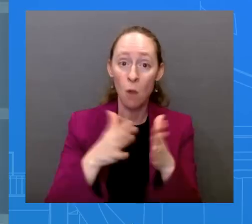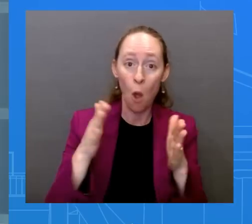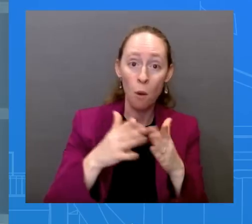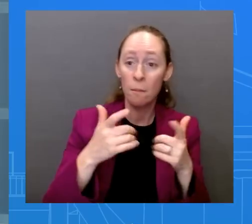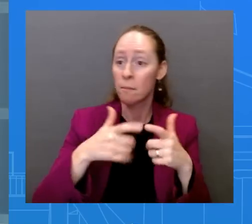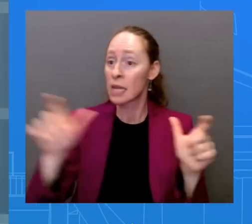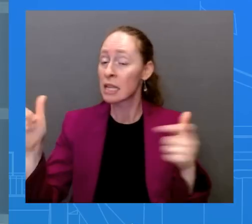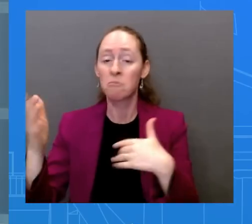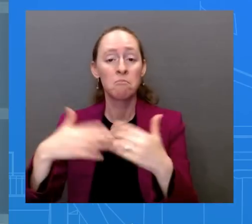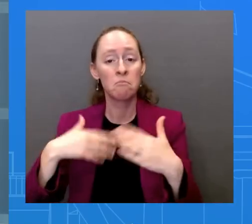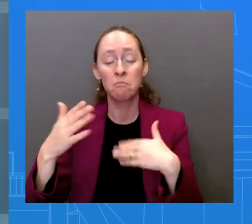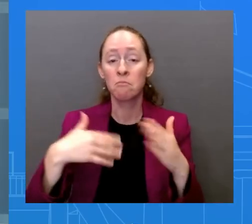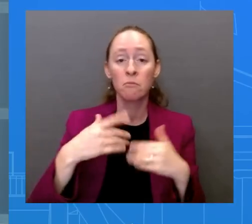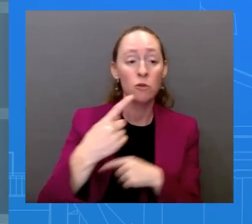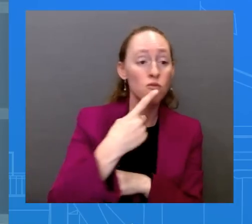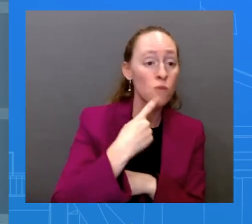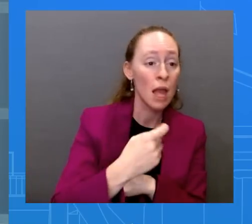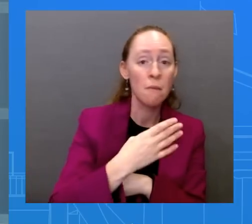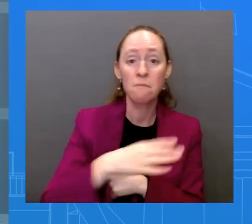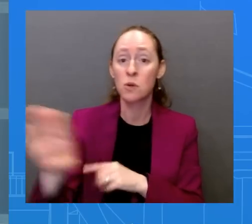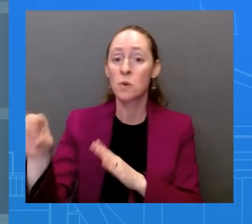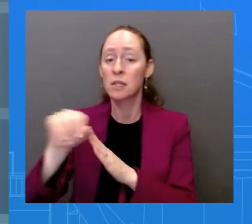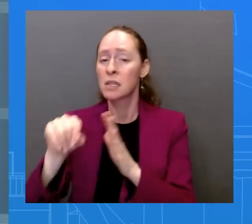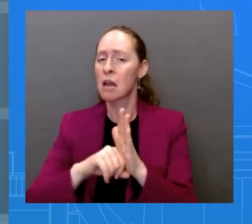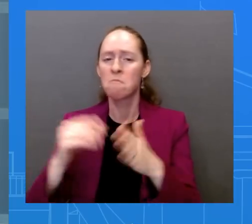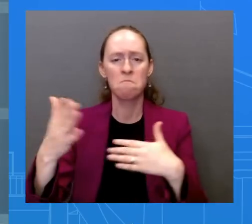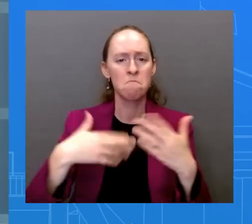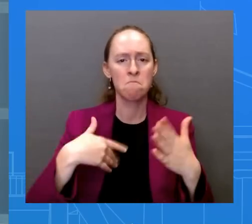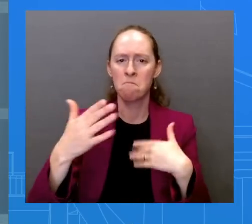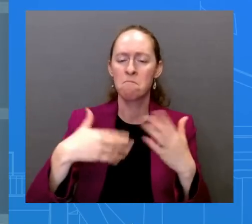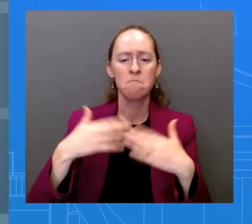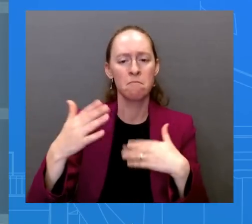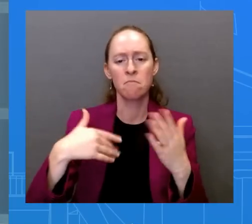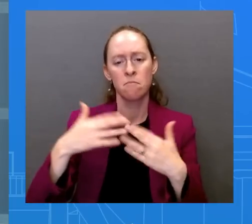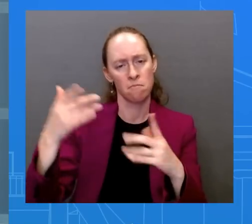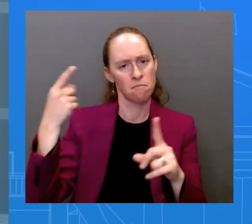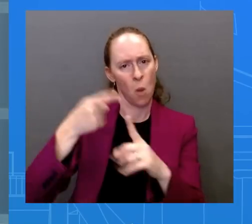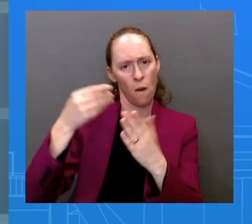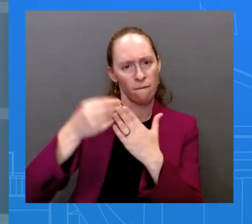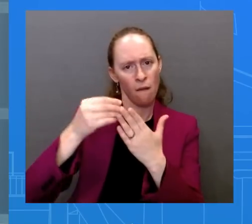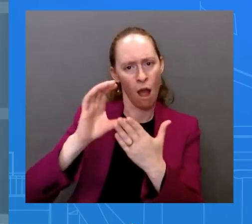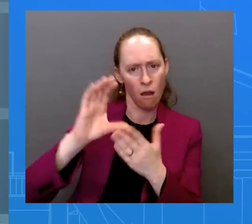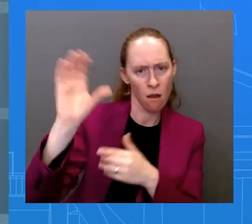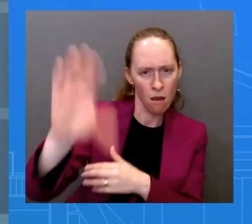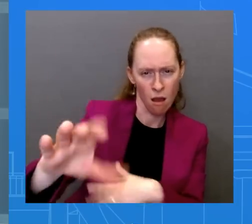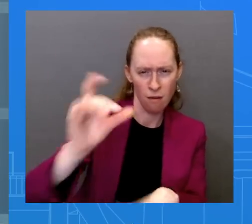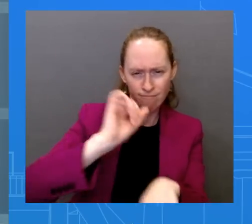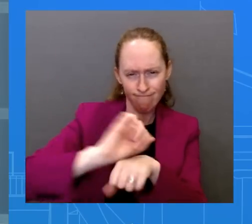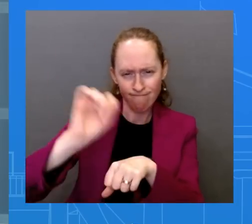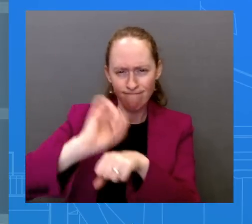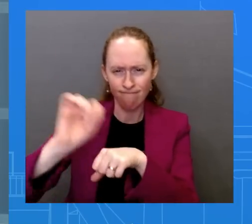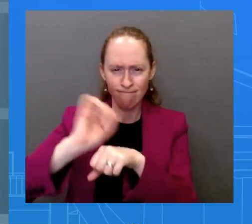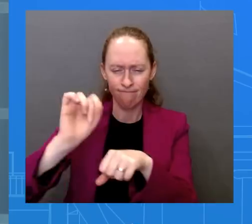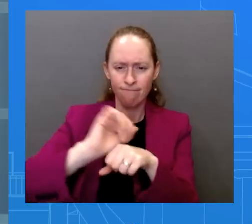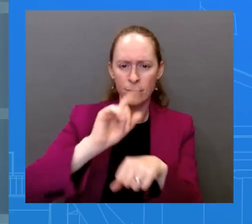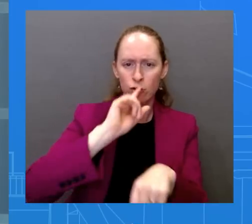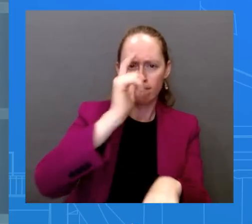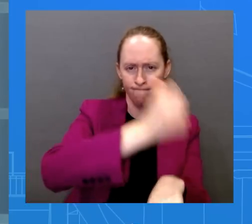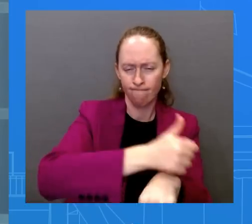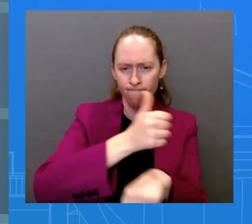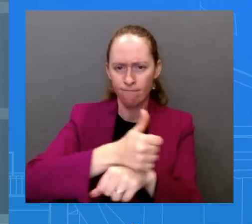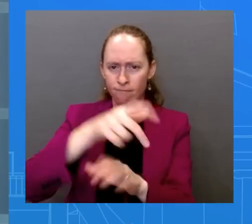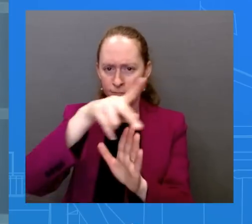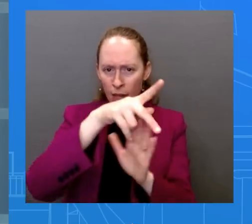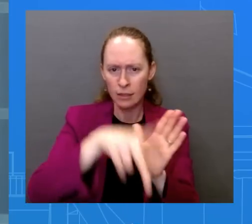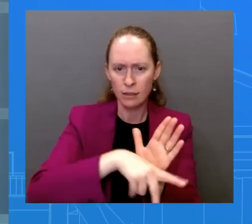matters is that we have the funding and we have done the work, put the policy forward to make sure that these cities, whether